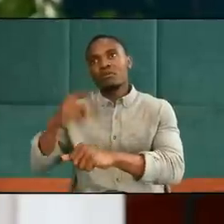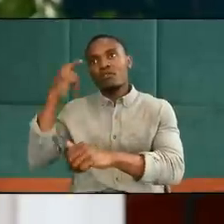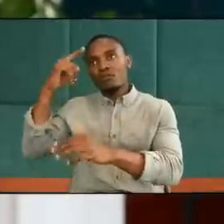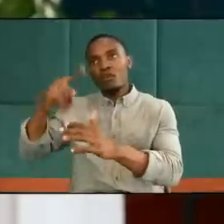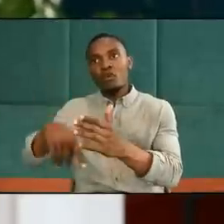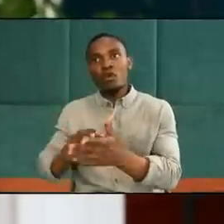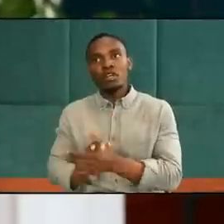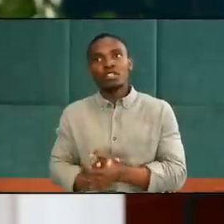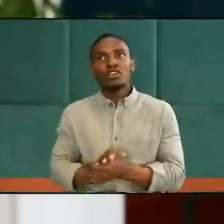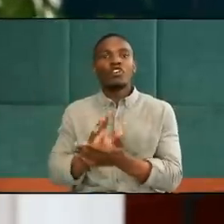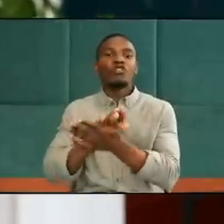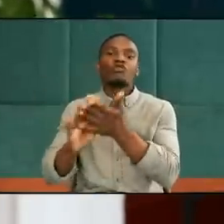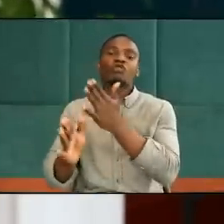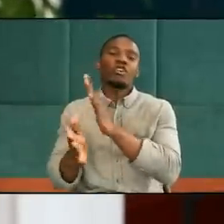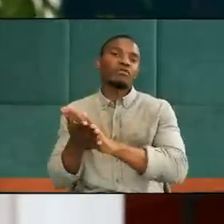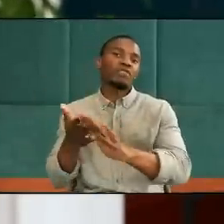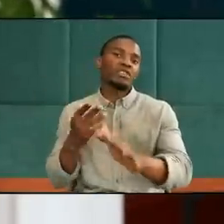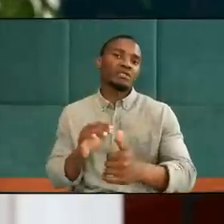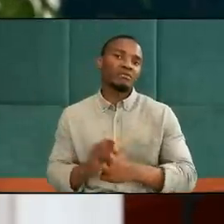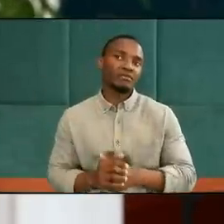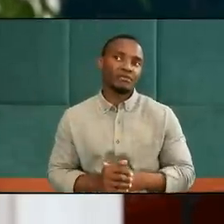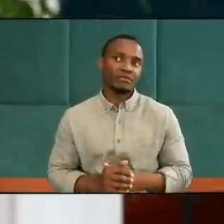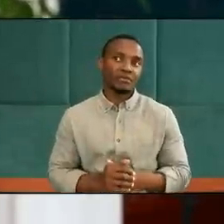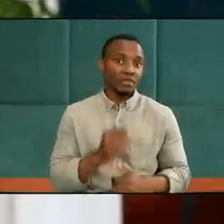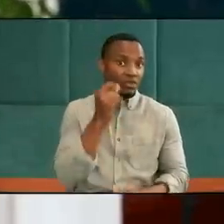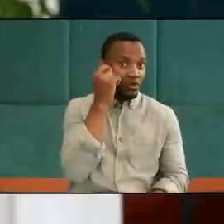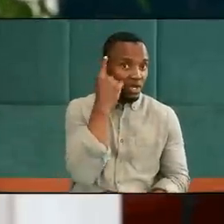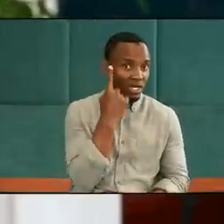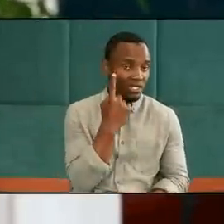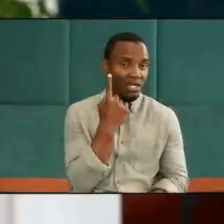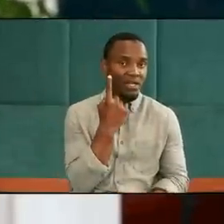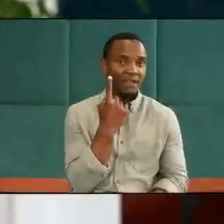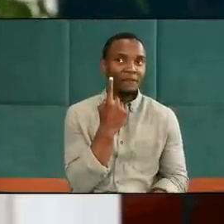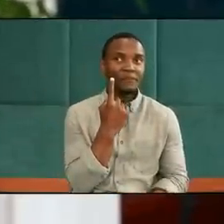or forgiveness. Is the church with me?